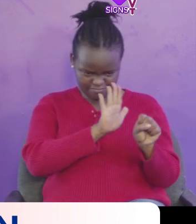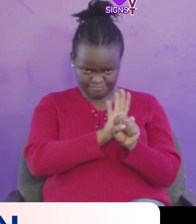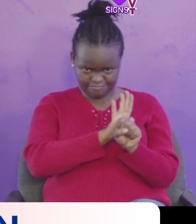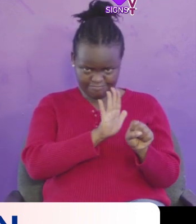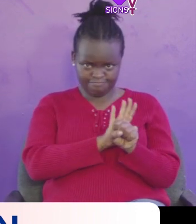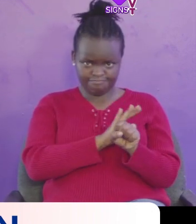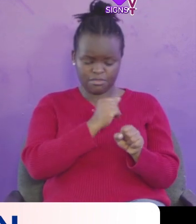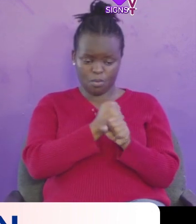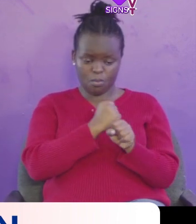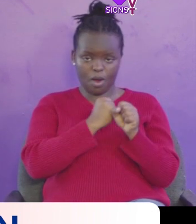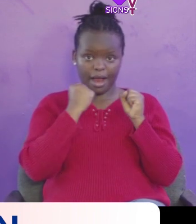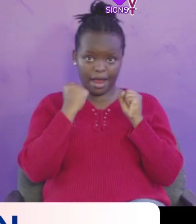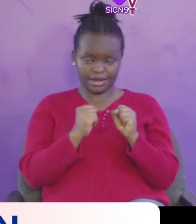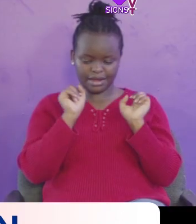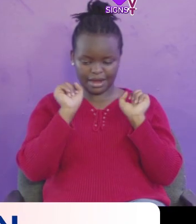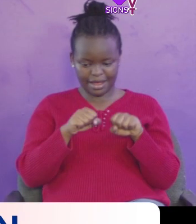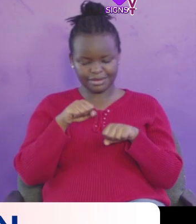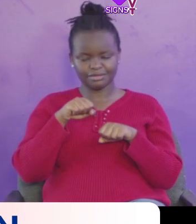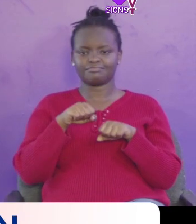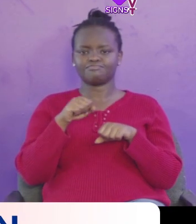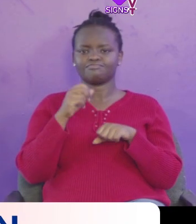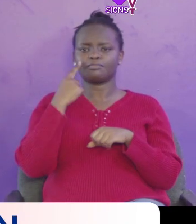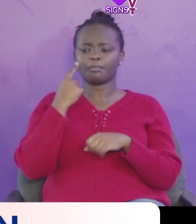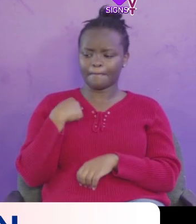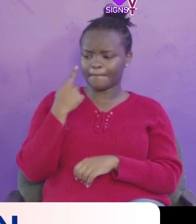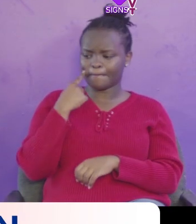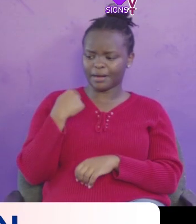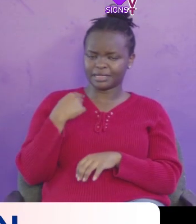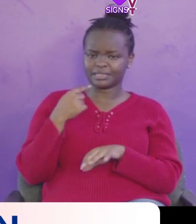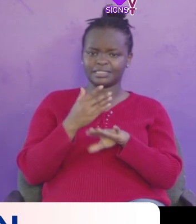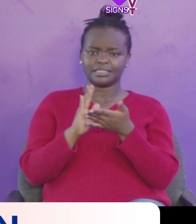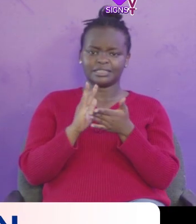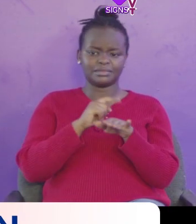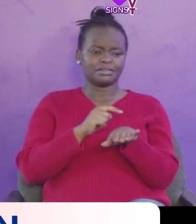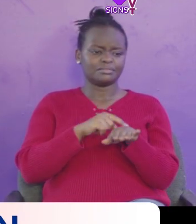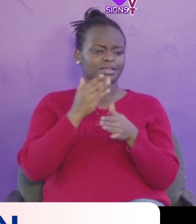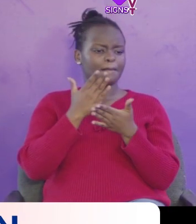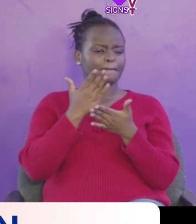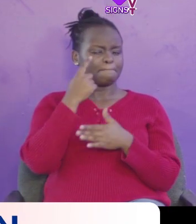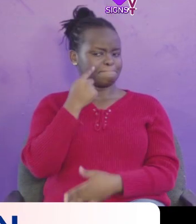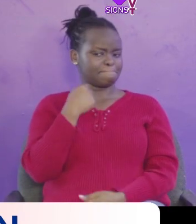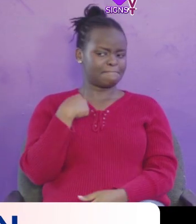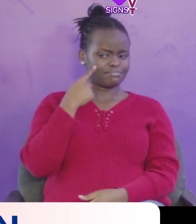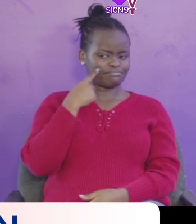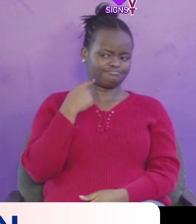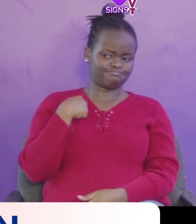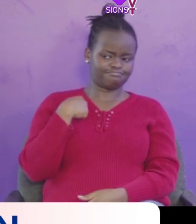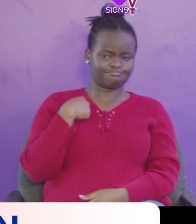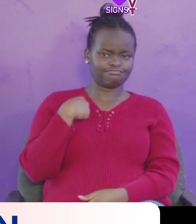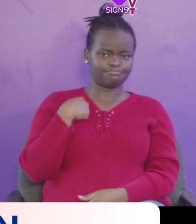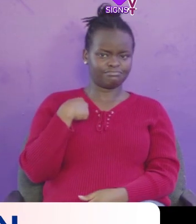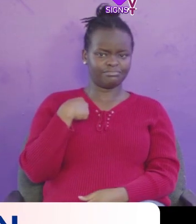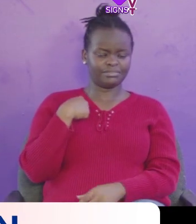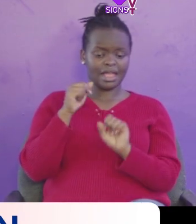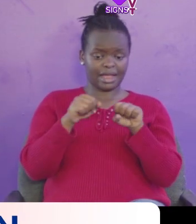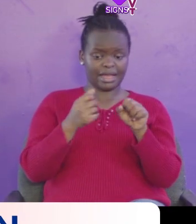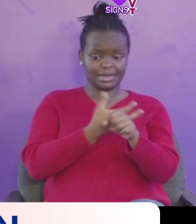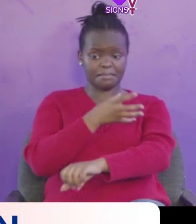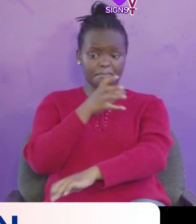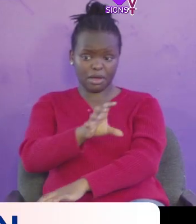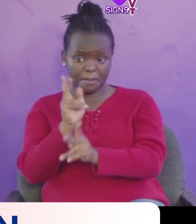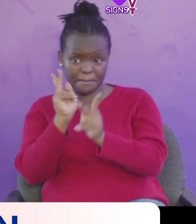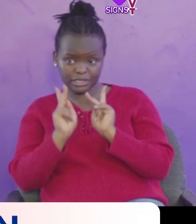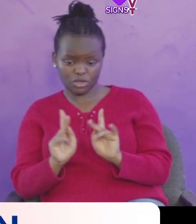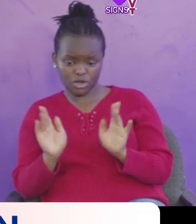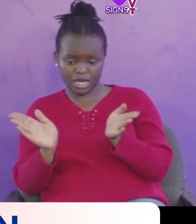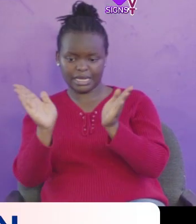You can brag in a way that you are, sometimes bragging can be empowering someone or